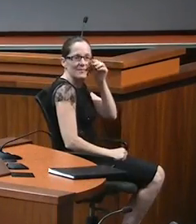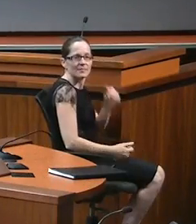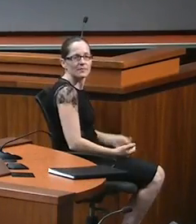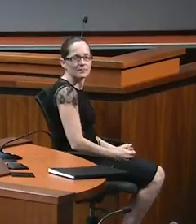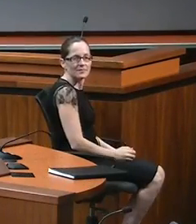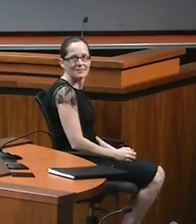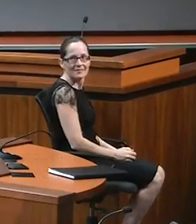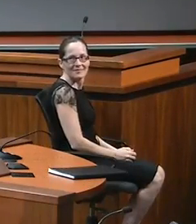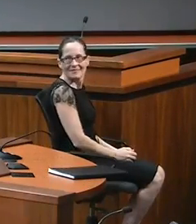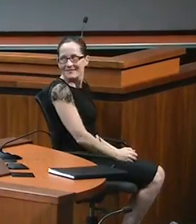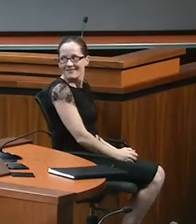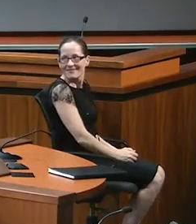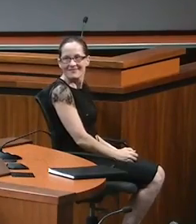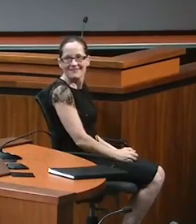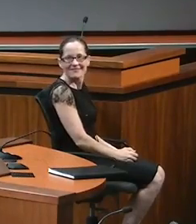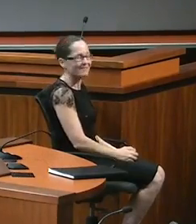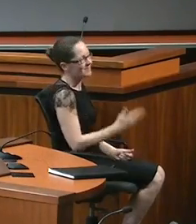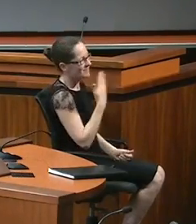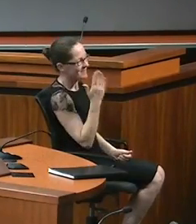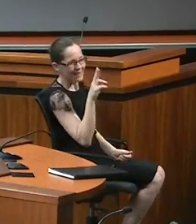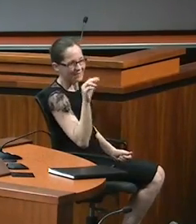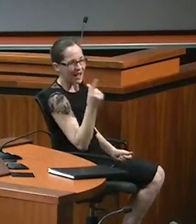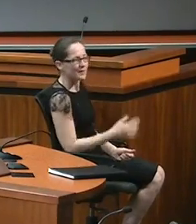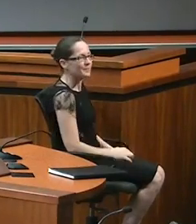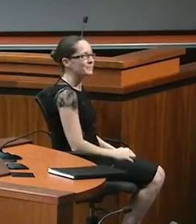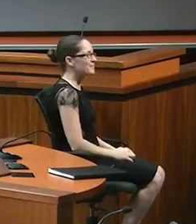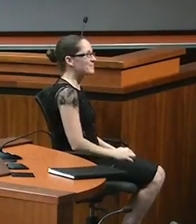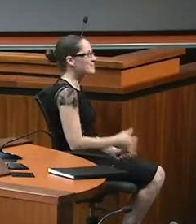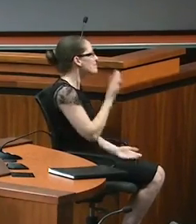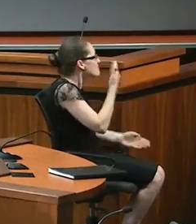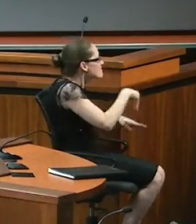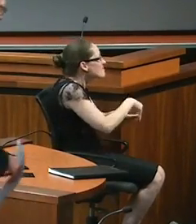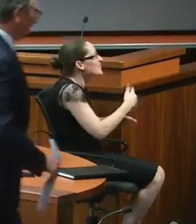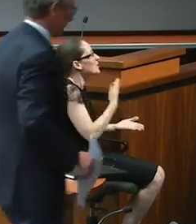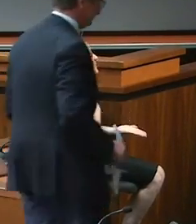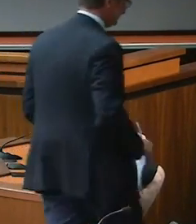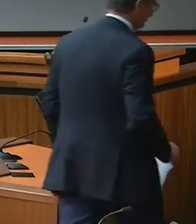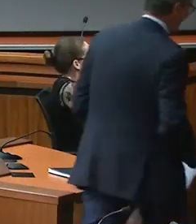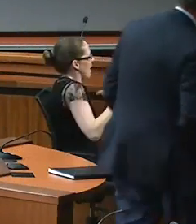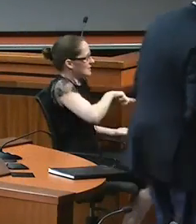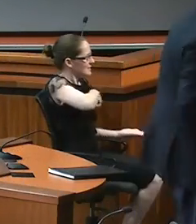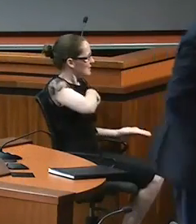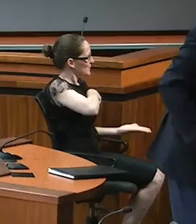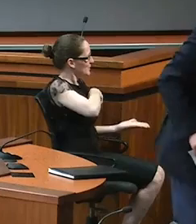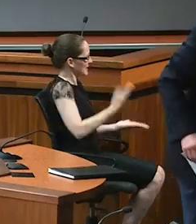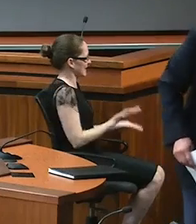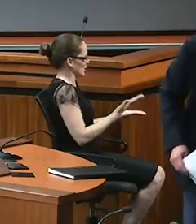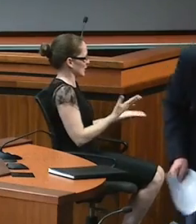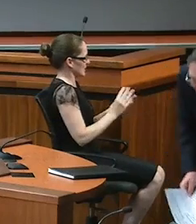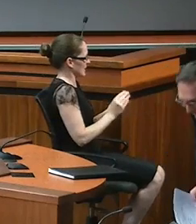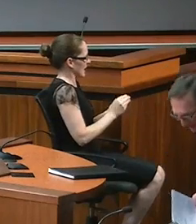Great, thank you, Val. And good evening. This is a real pleasure for us to be involved in this. As I moved to